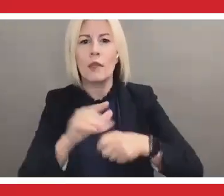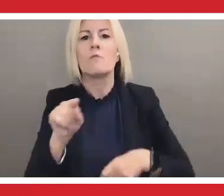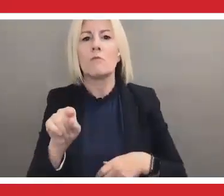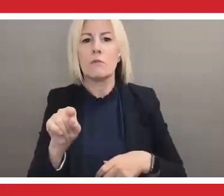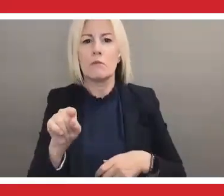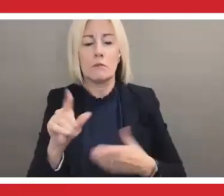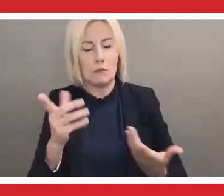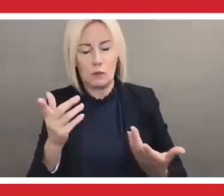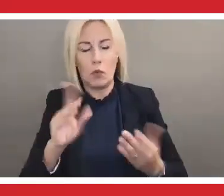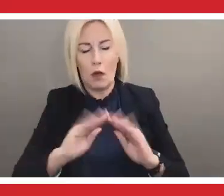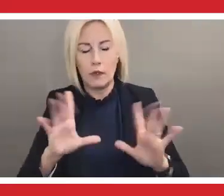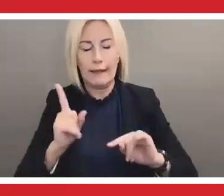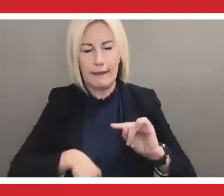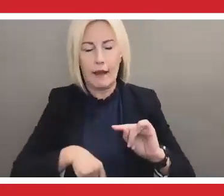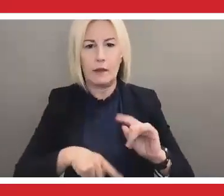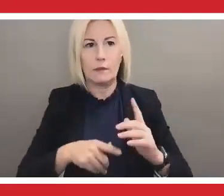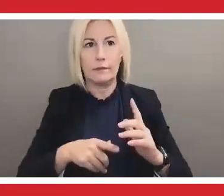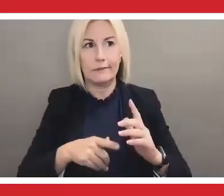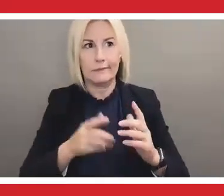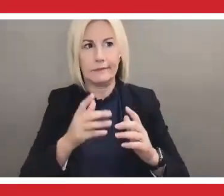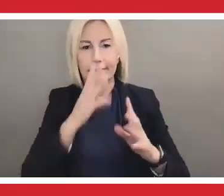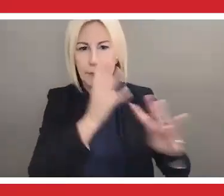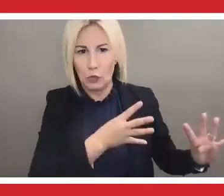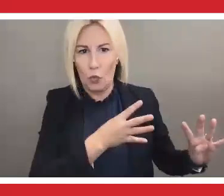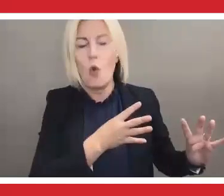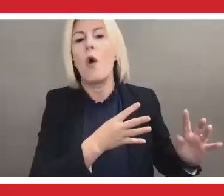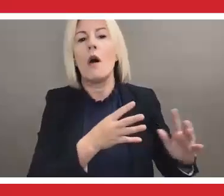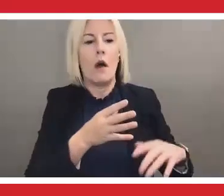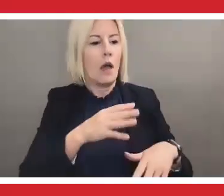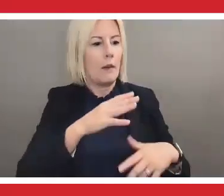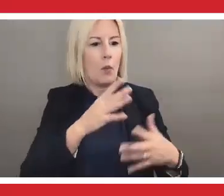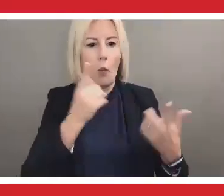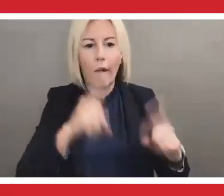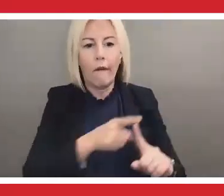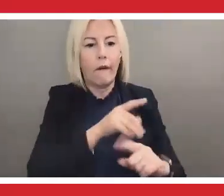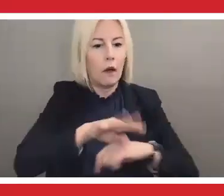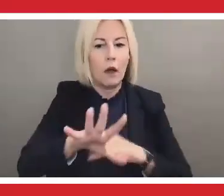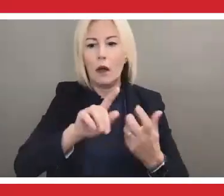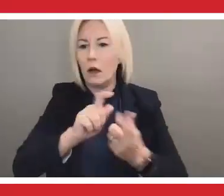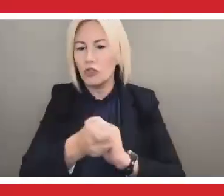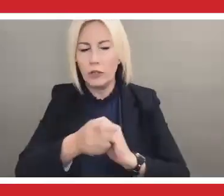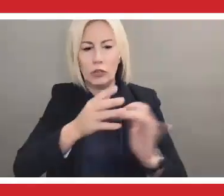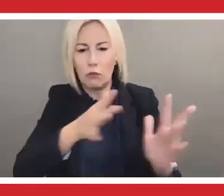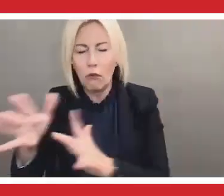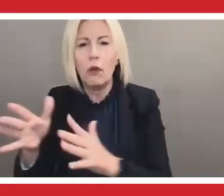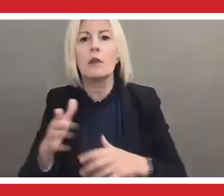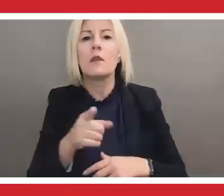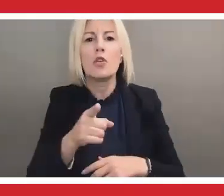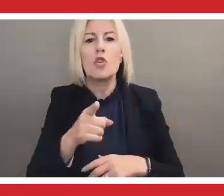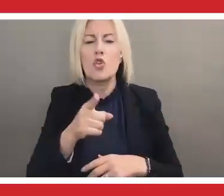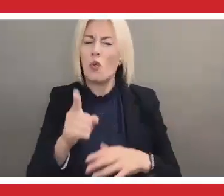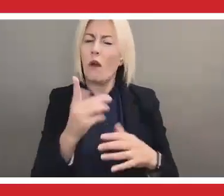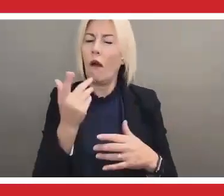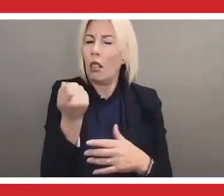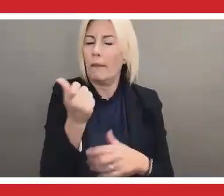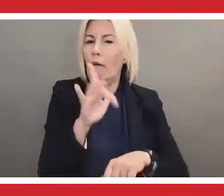to not, in terms of the shifts and the trends, and that this report is also showing us. And you alluded to this, but how